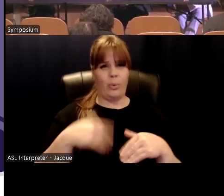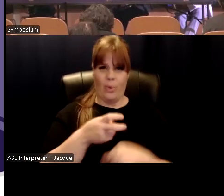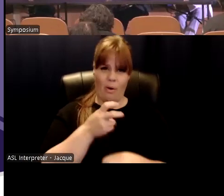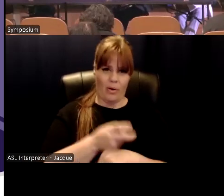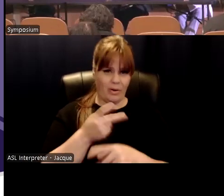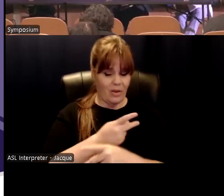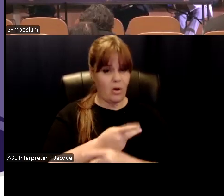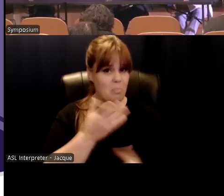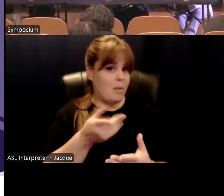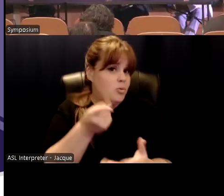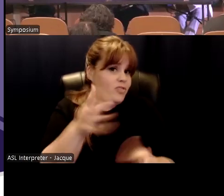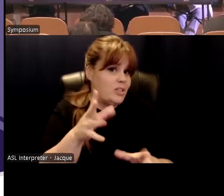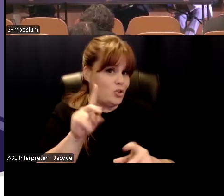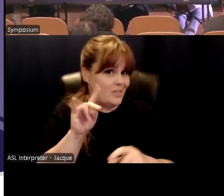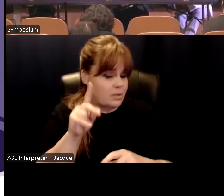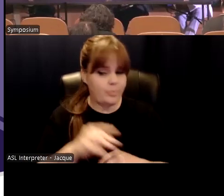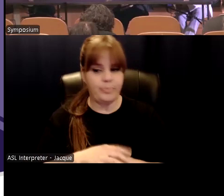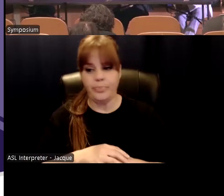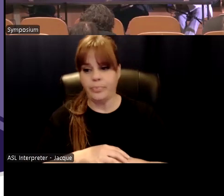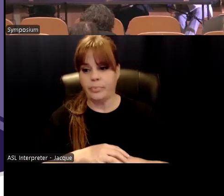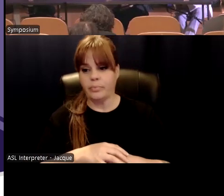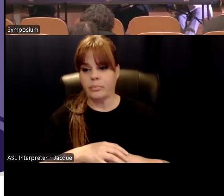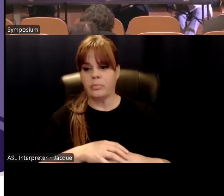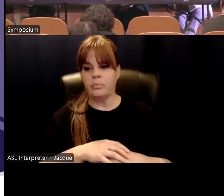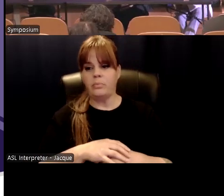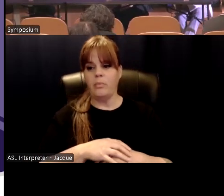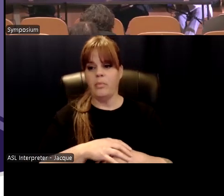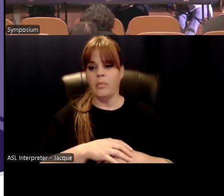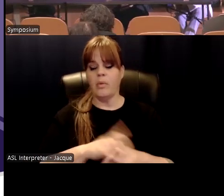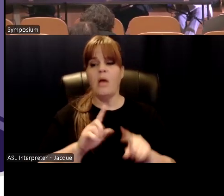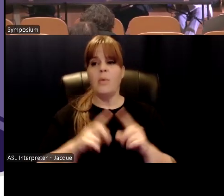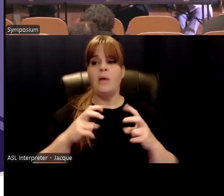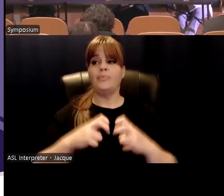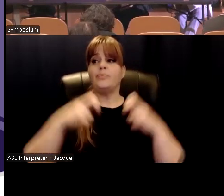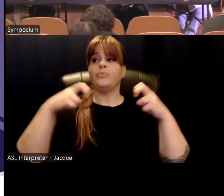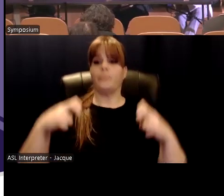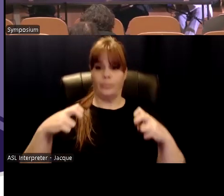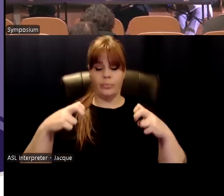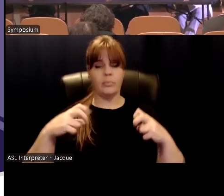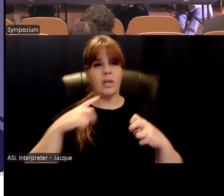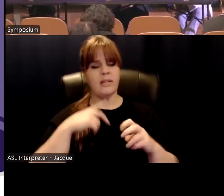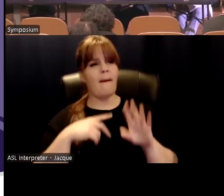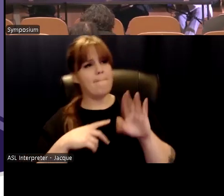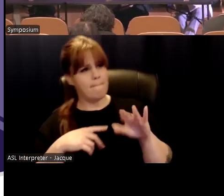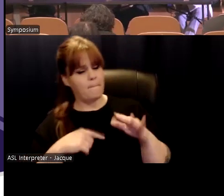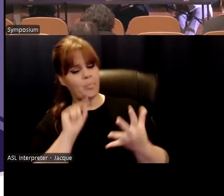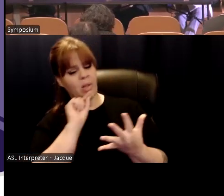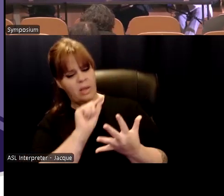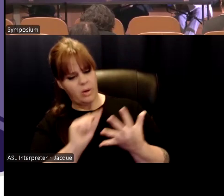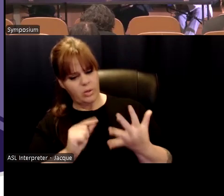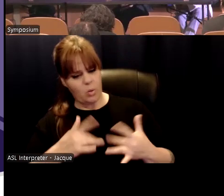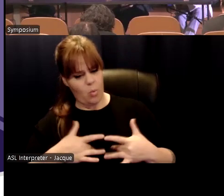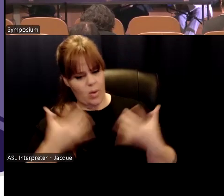that, but occasionally sitting across from somebody else and trying to go through, here's what's going on, in terms